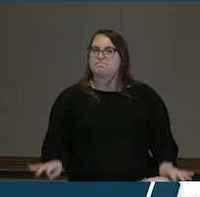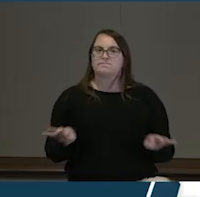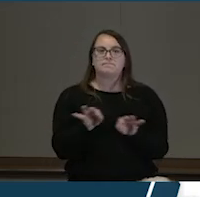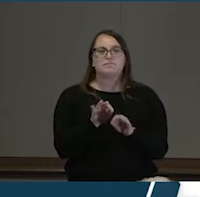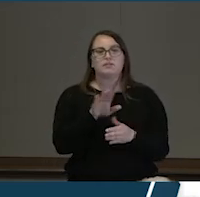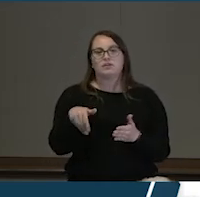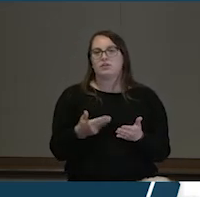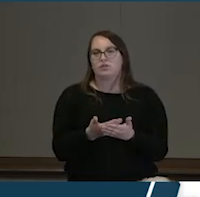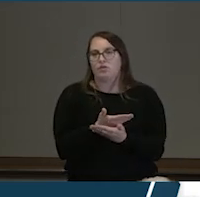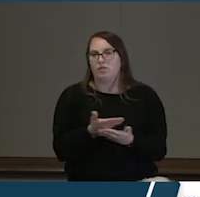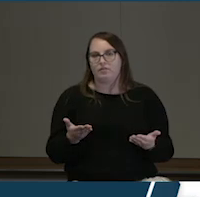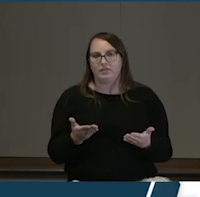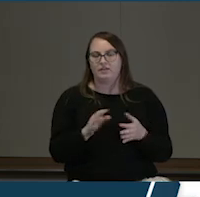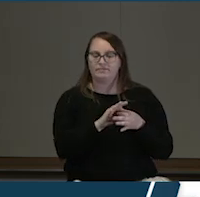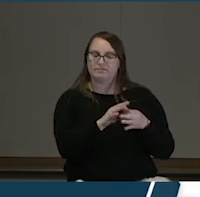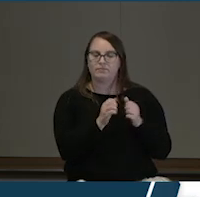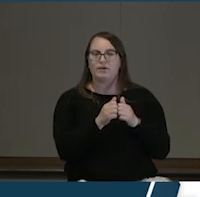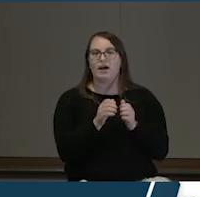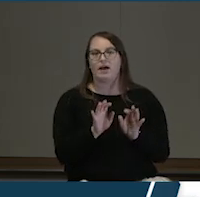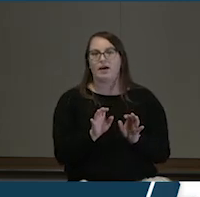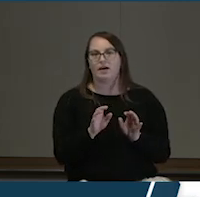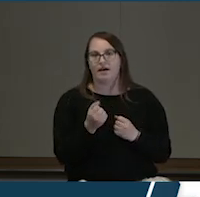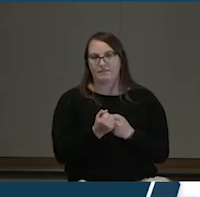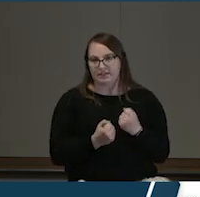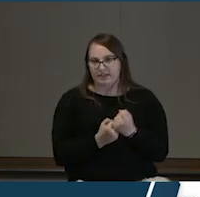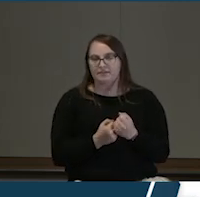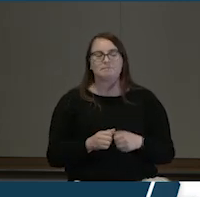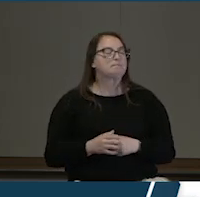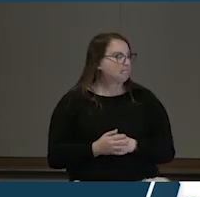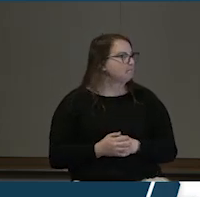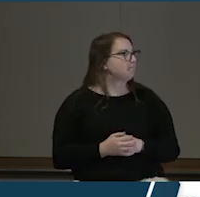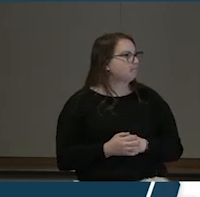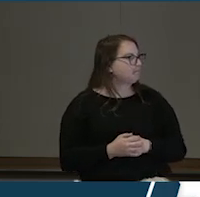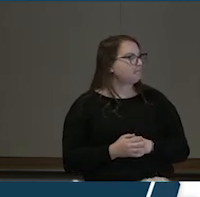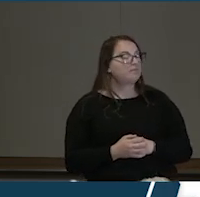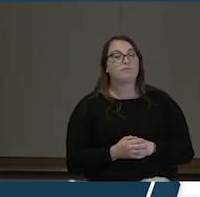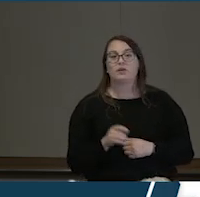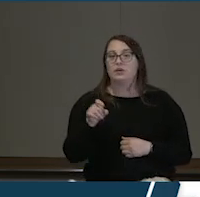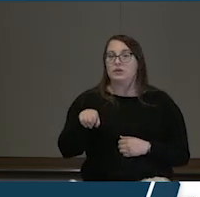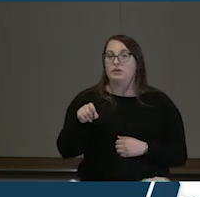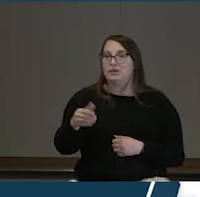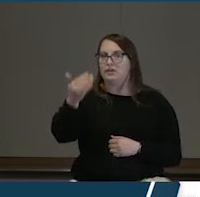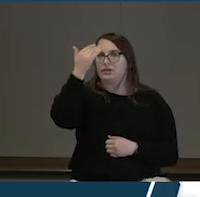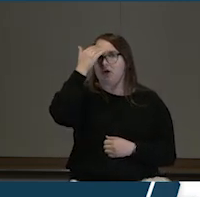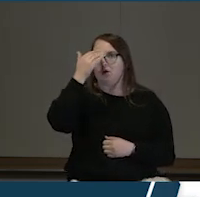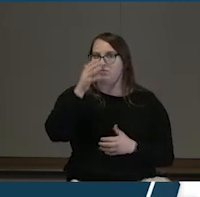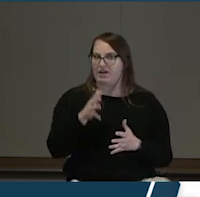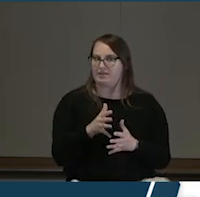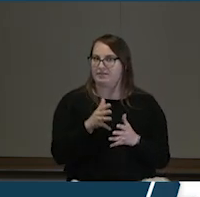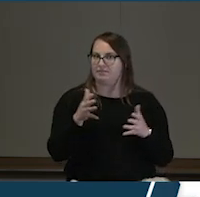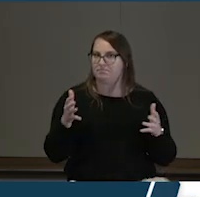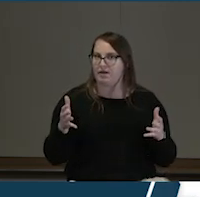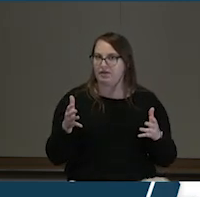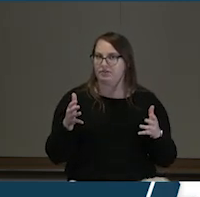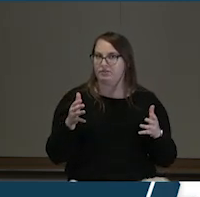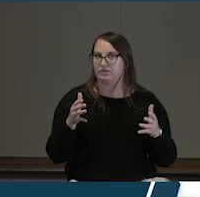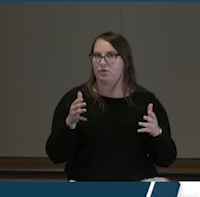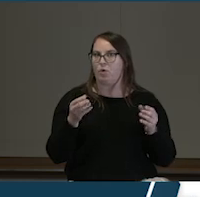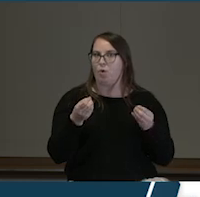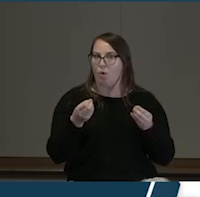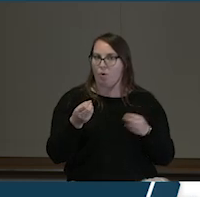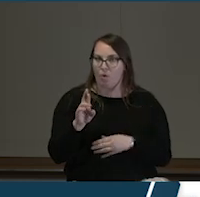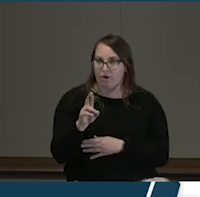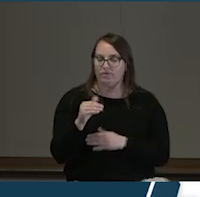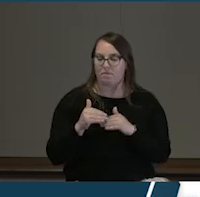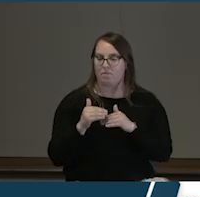with advocacy. Like I started off by saying, you have to know as much as, if not more than, the people who are going to